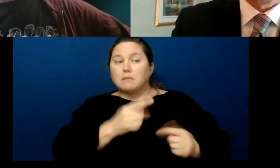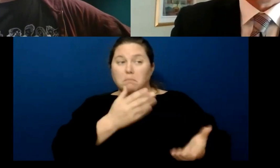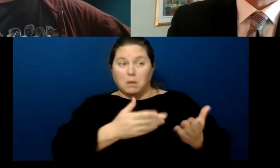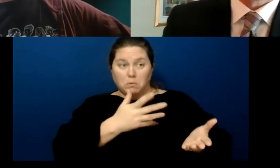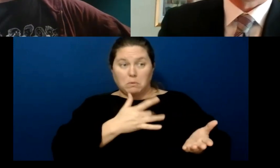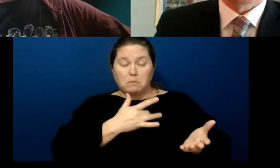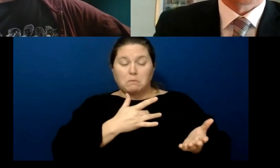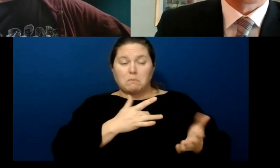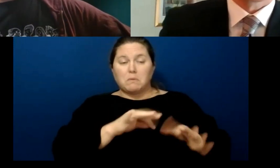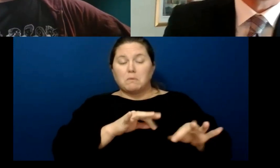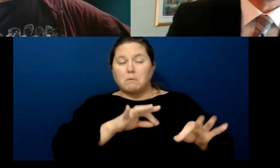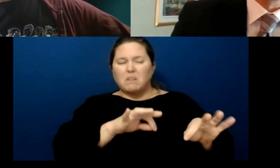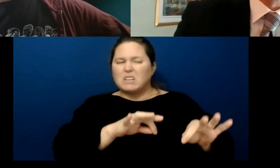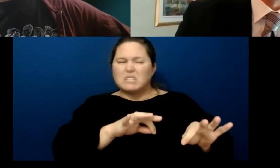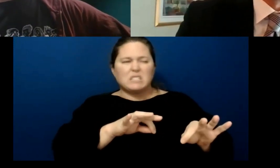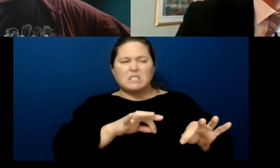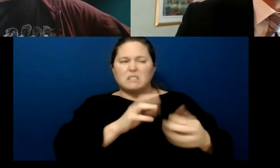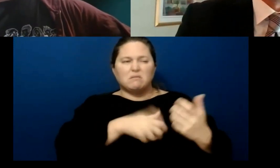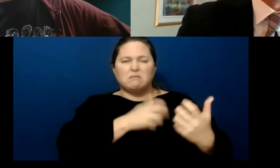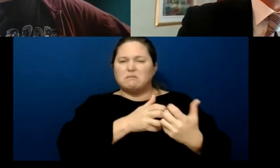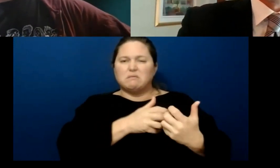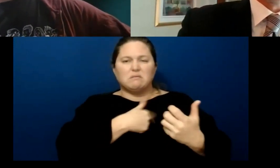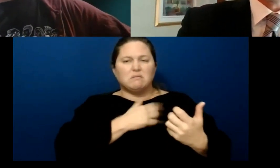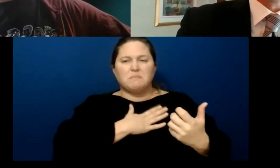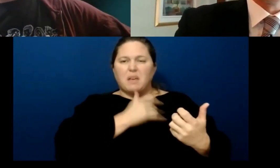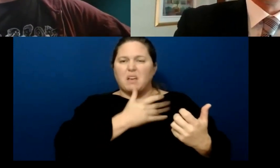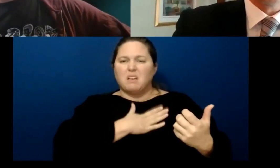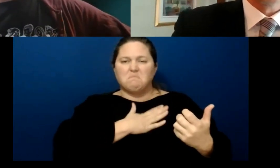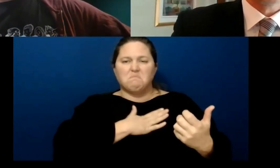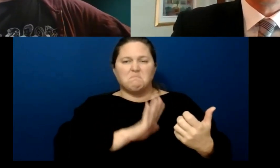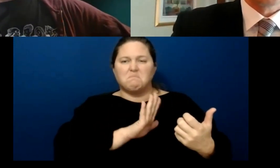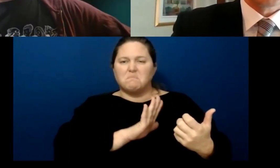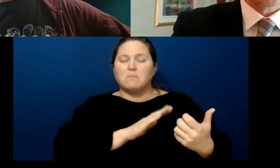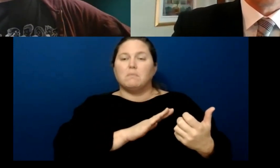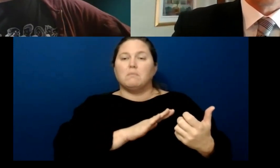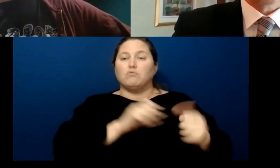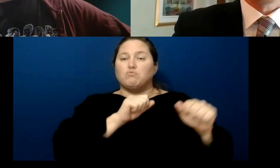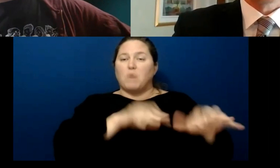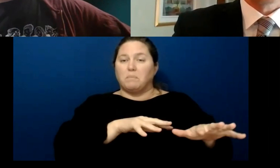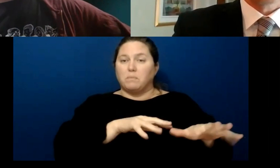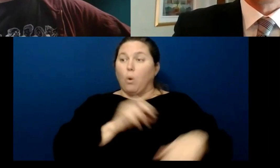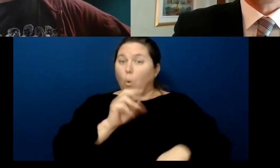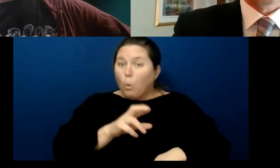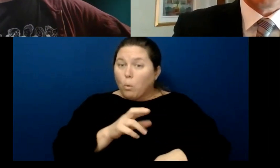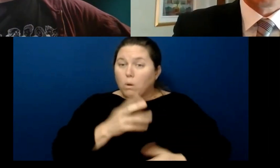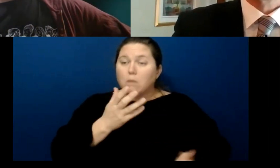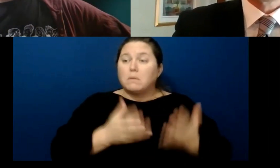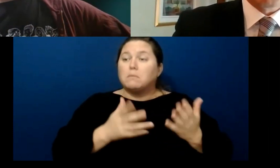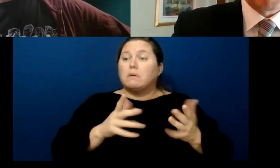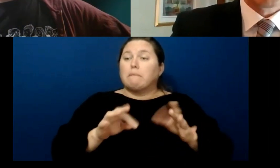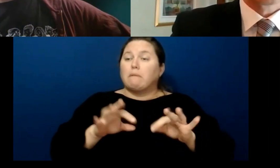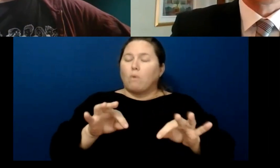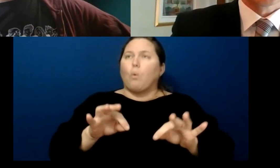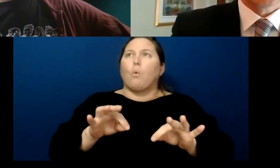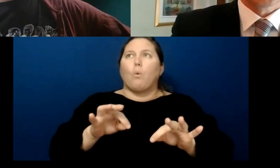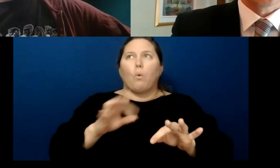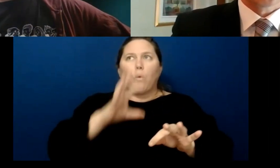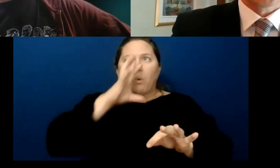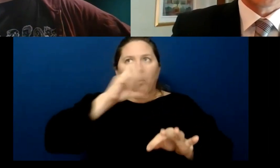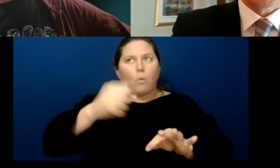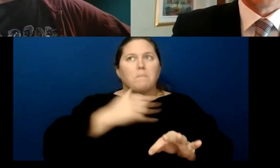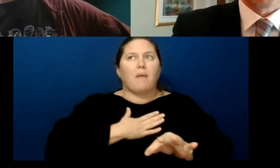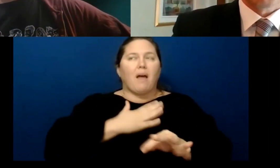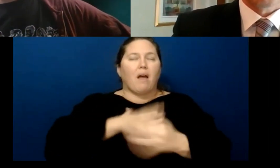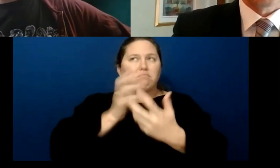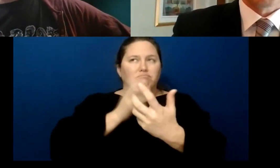to expose yourself to new challenges. So that would be my main advice is start to try and teach